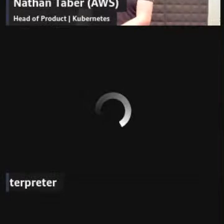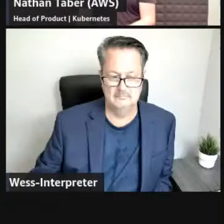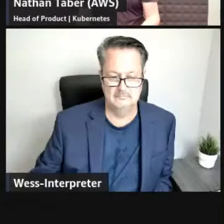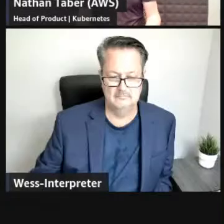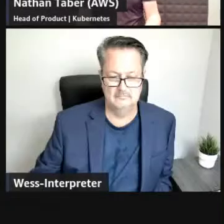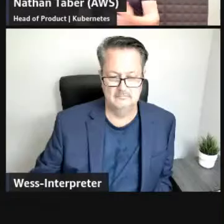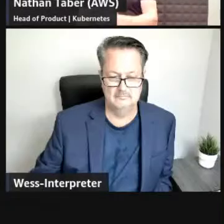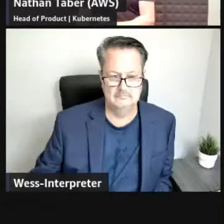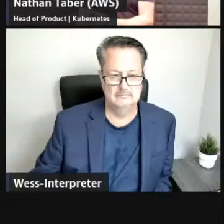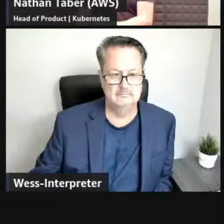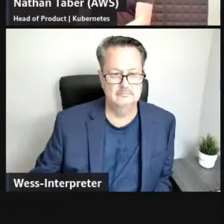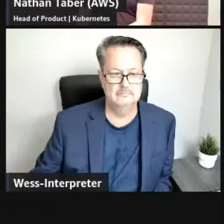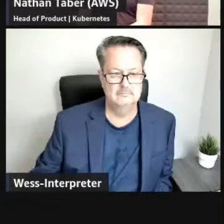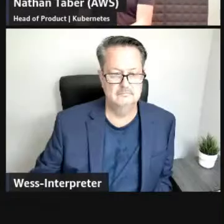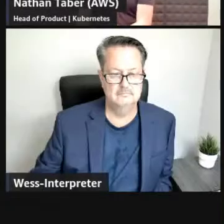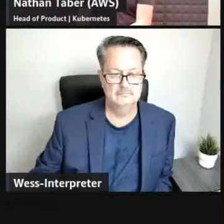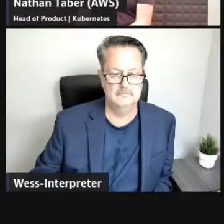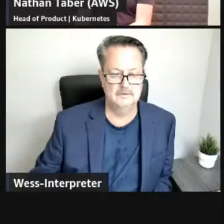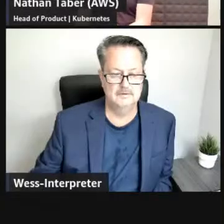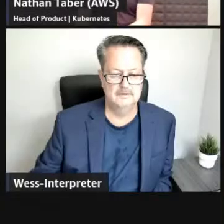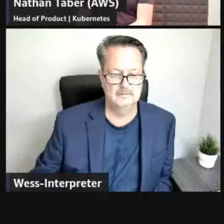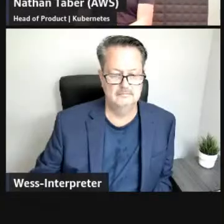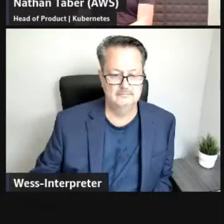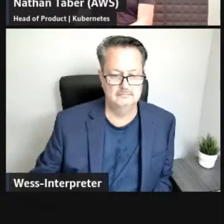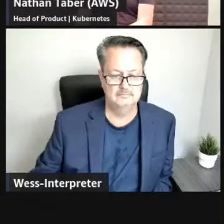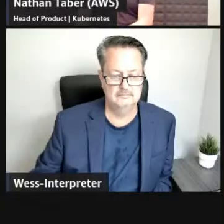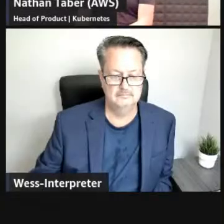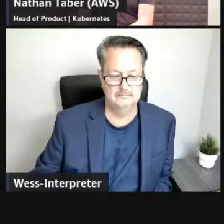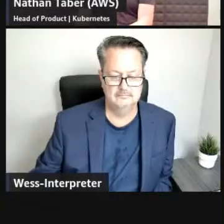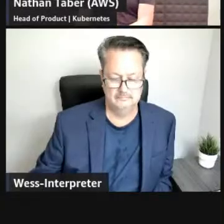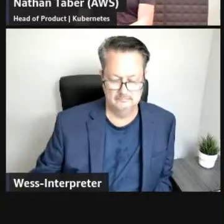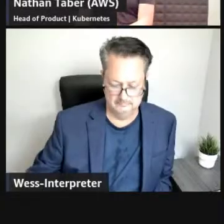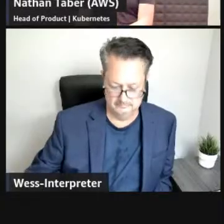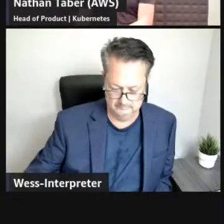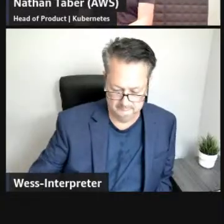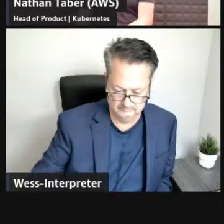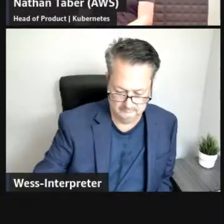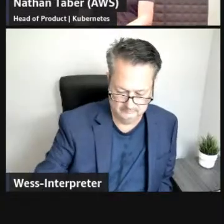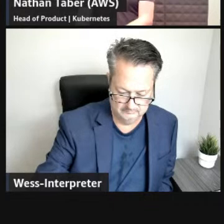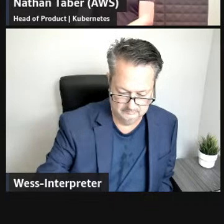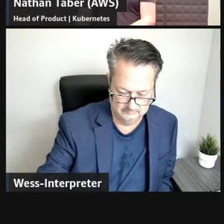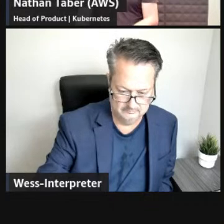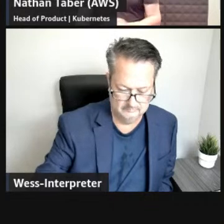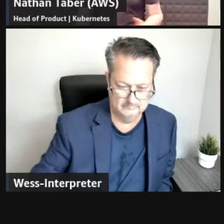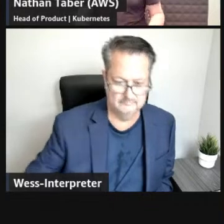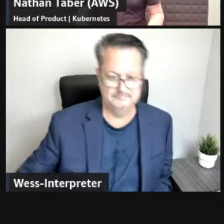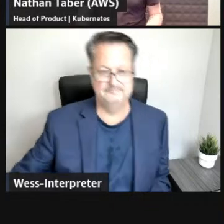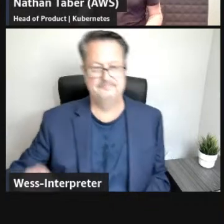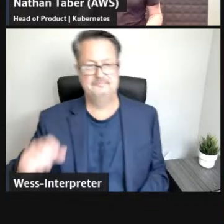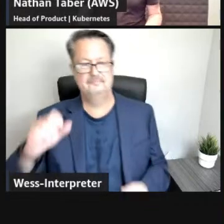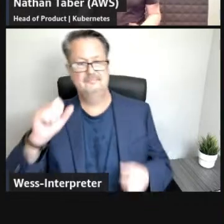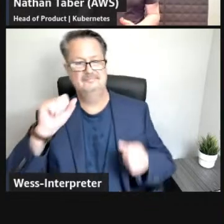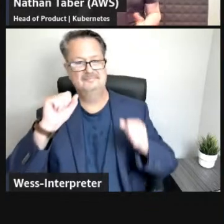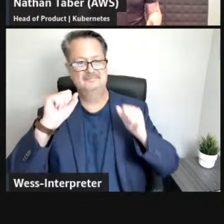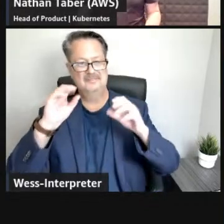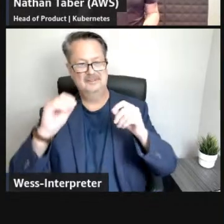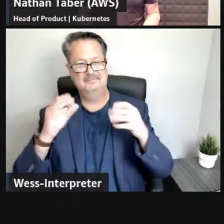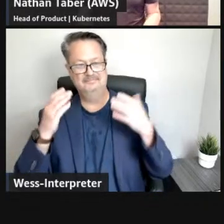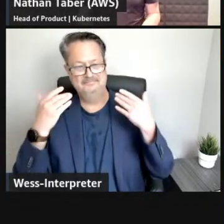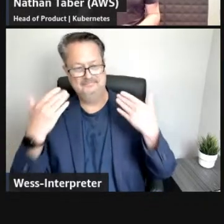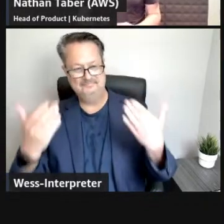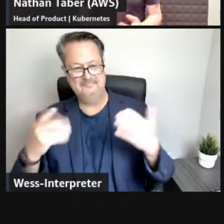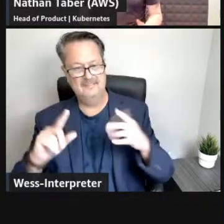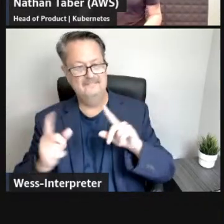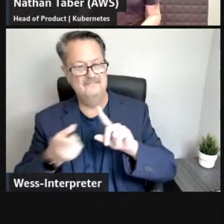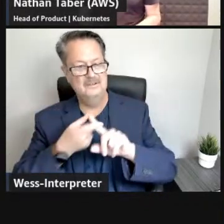items and then also talk about what's coming and kind of what are the big things that we're working on. So let's start off with what are our